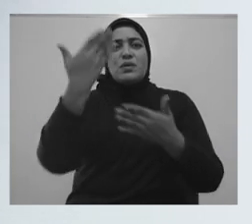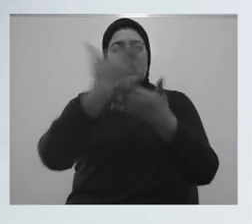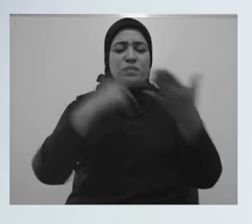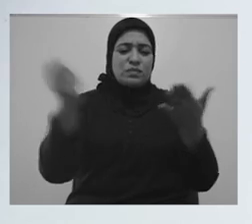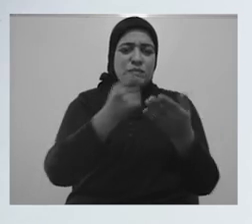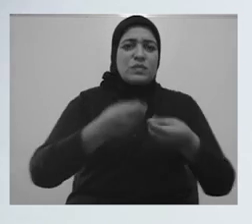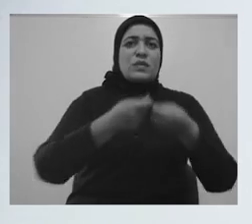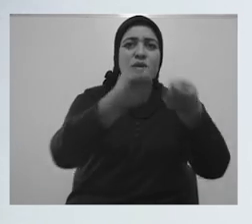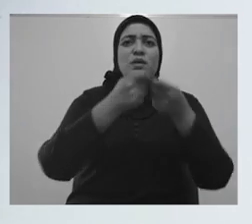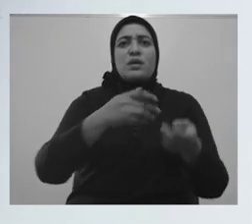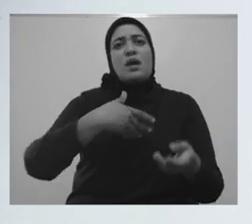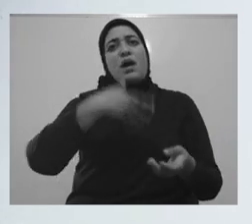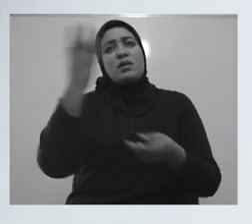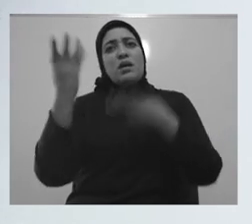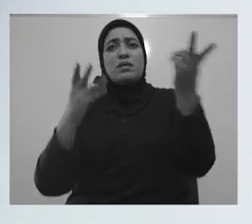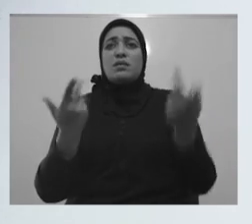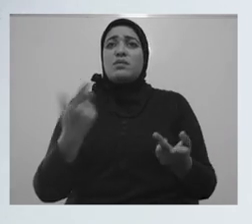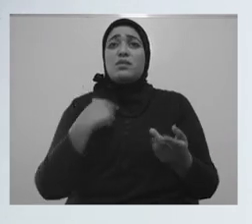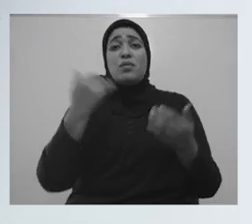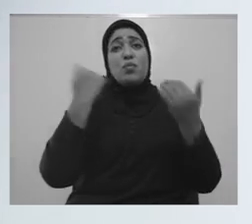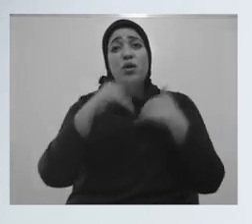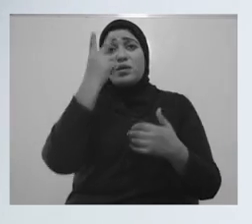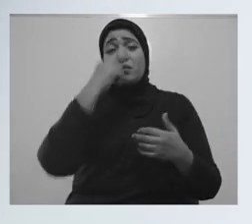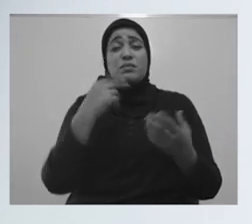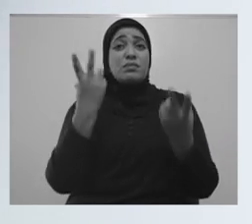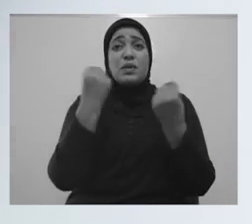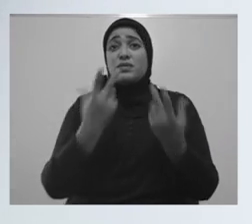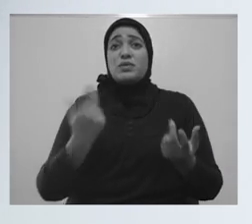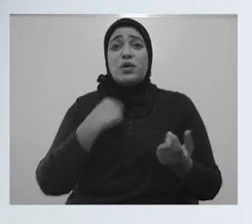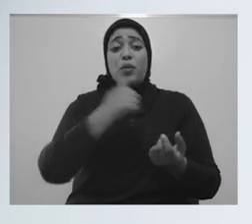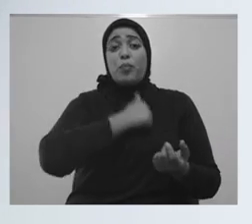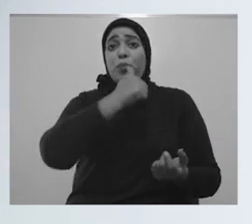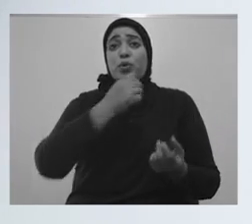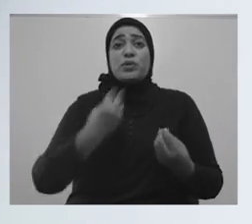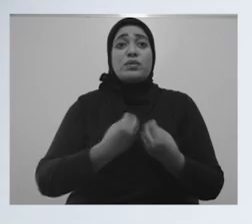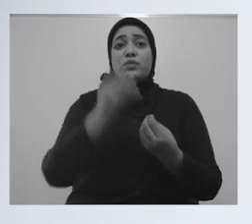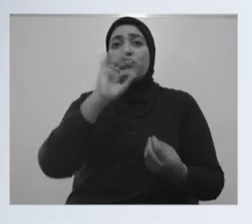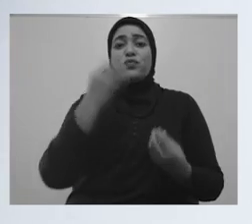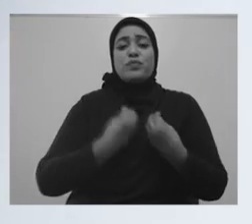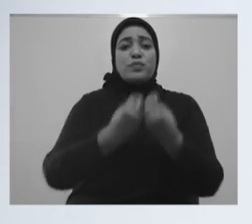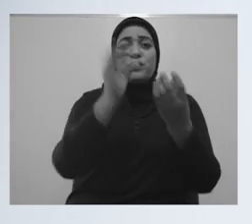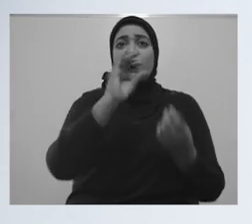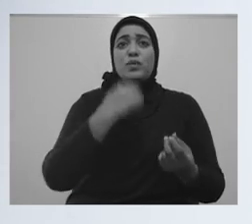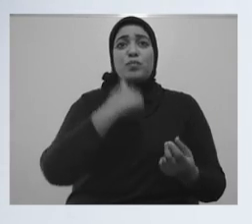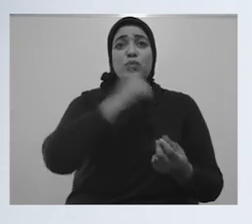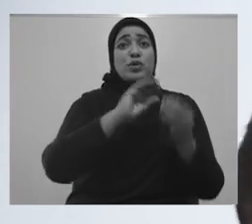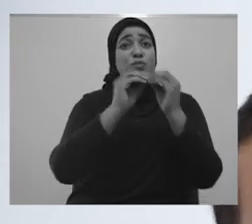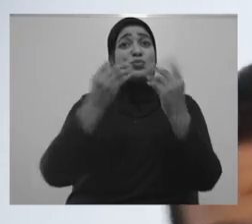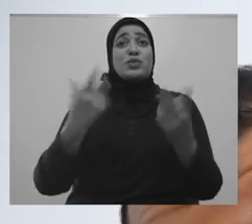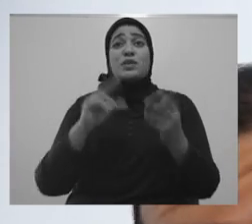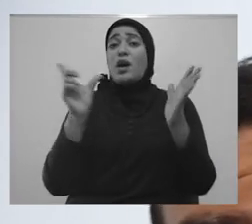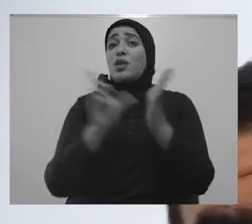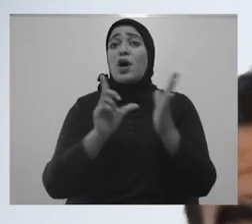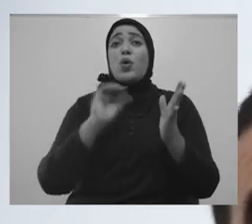satisfy the disabled people, or the parents, to contact them or to do